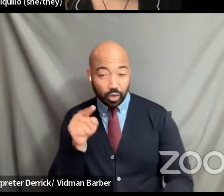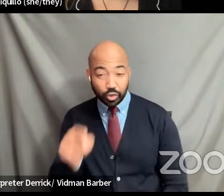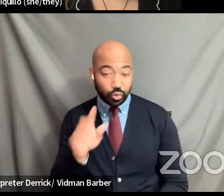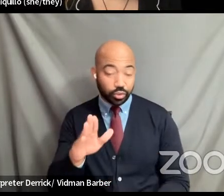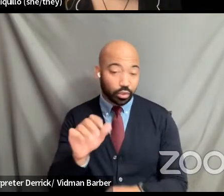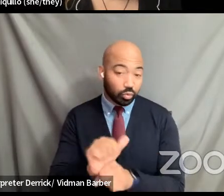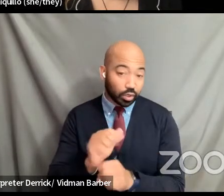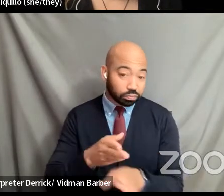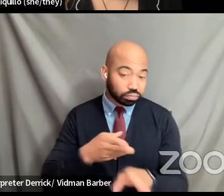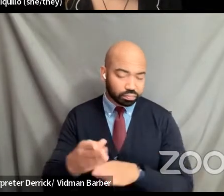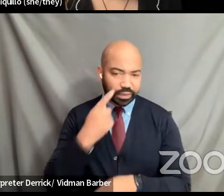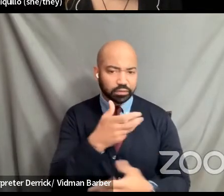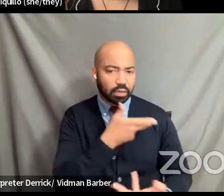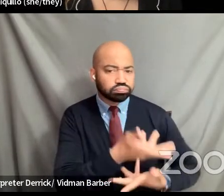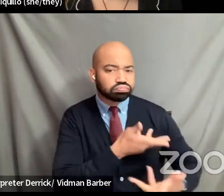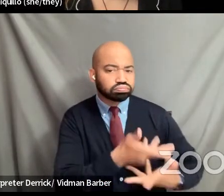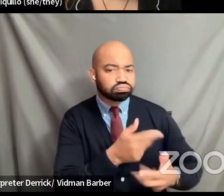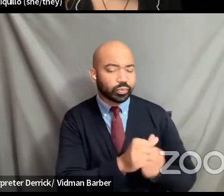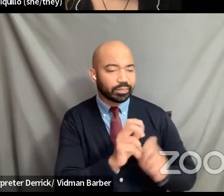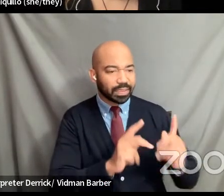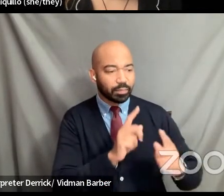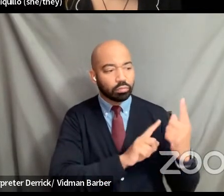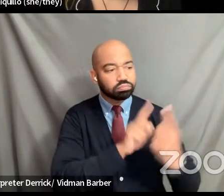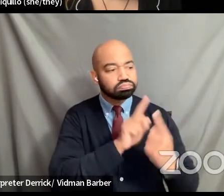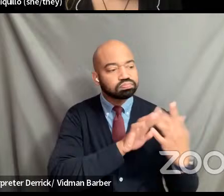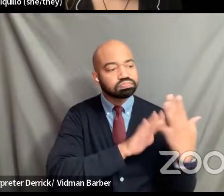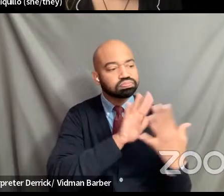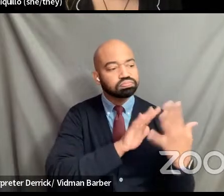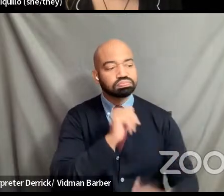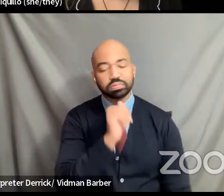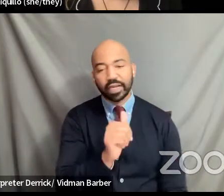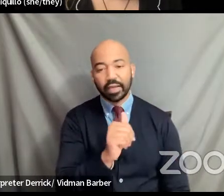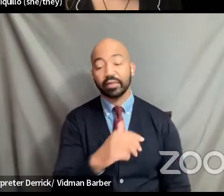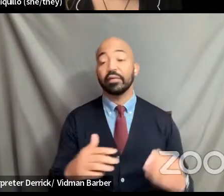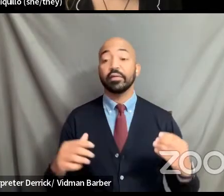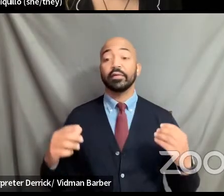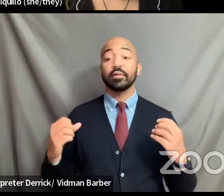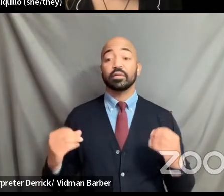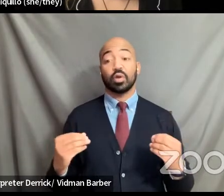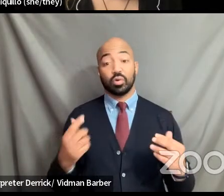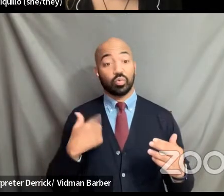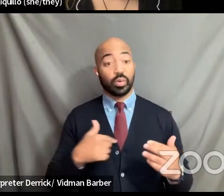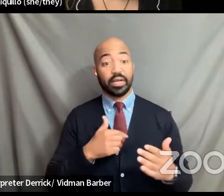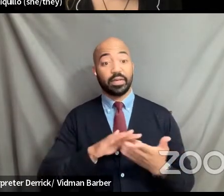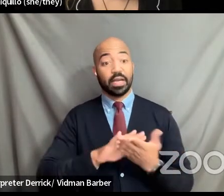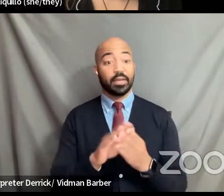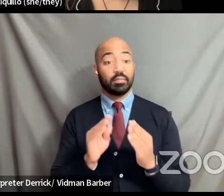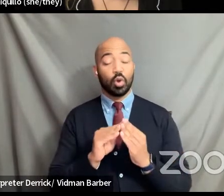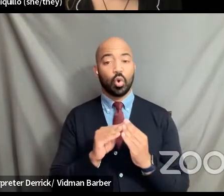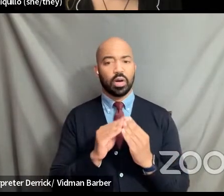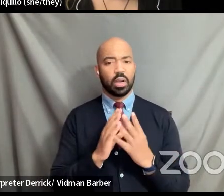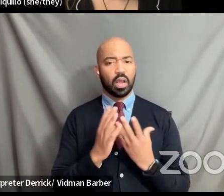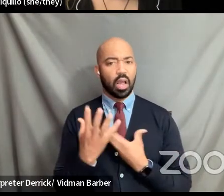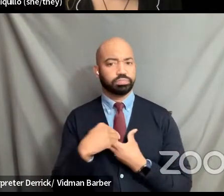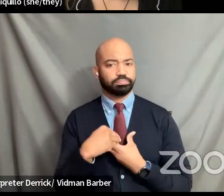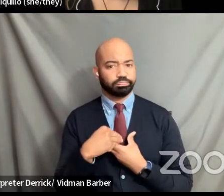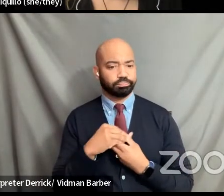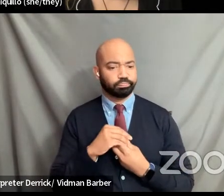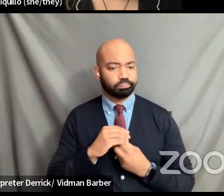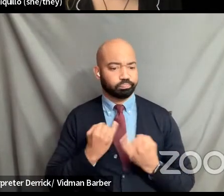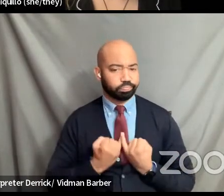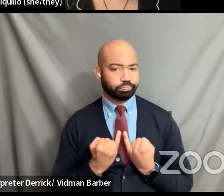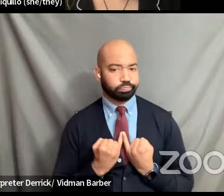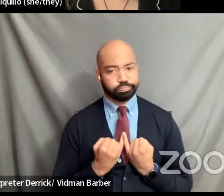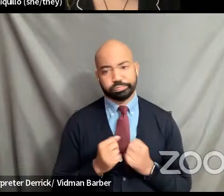not interfacing with people face to face all the time. But I think because some people, we're all becoming a lot more introverted since we're working from home